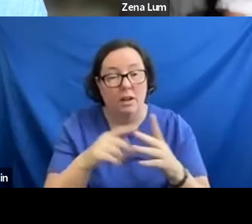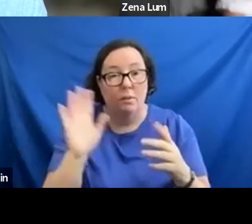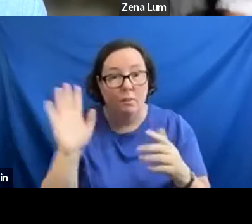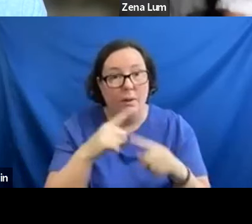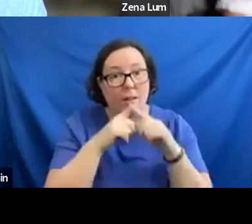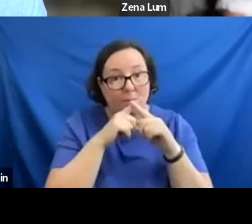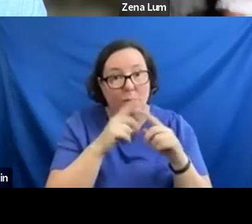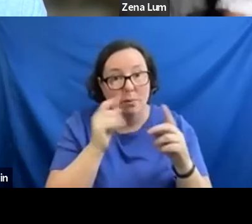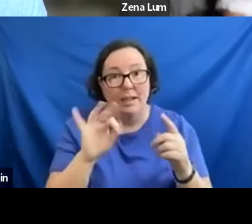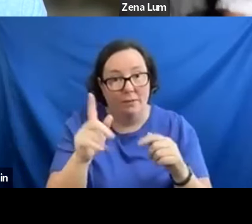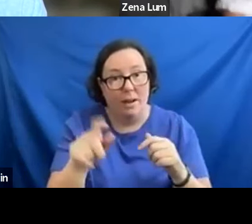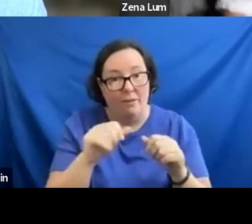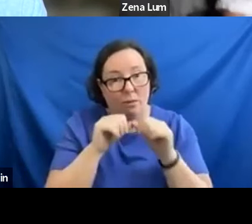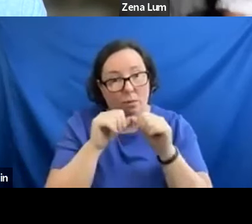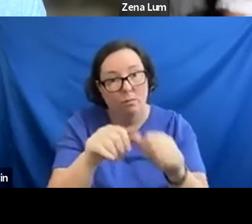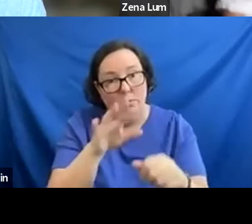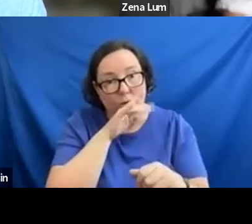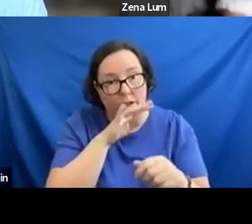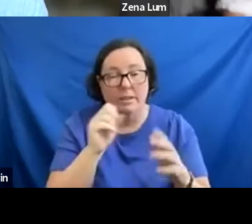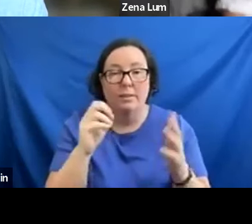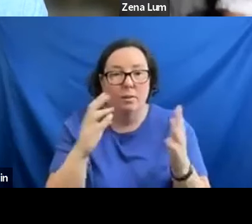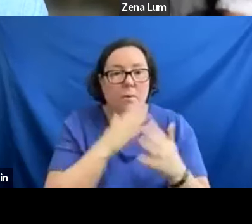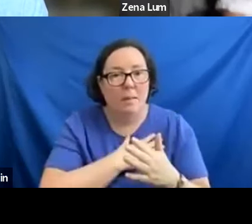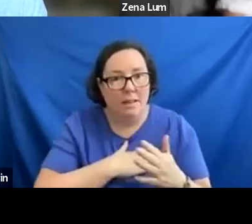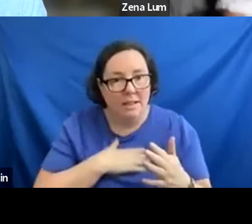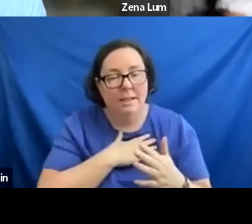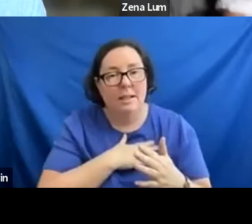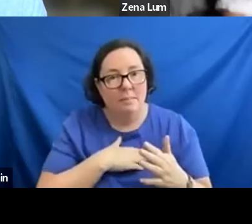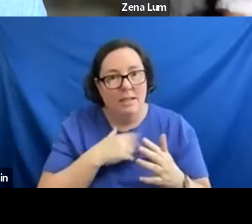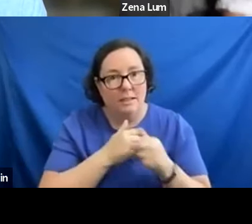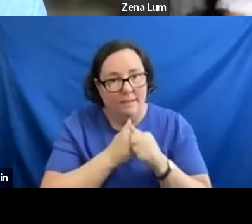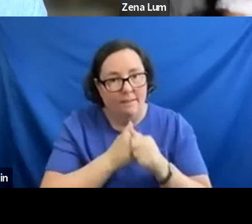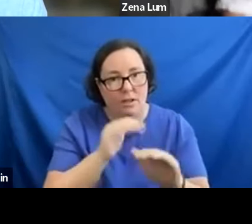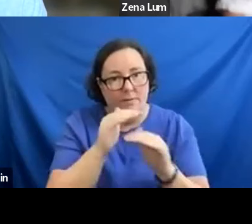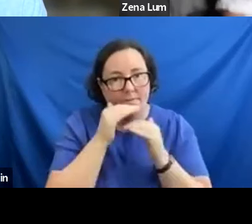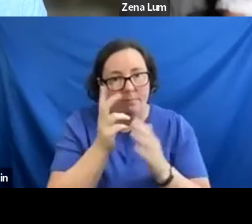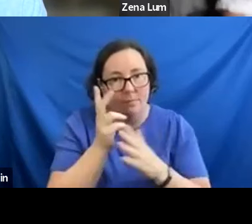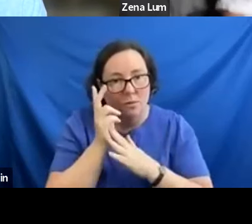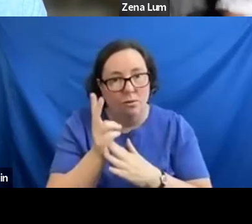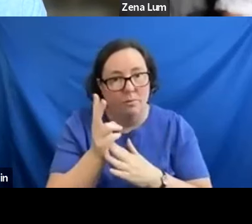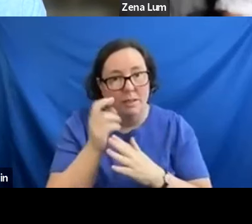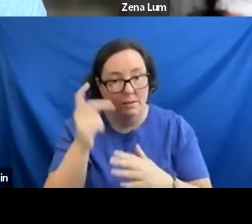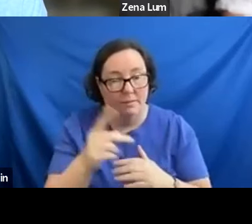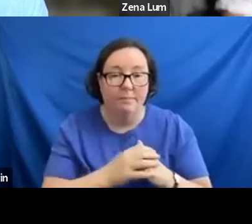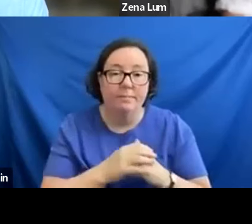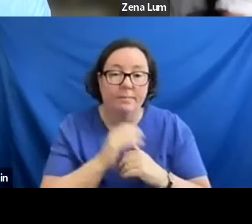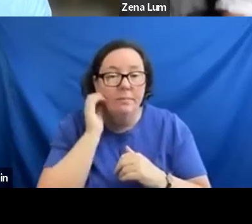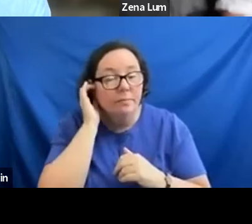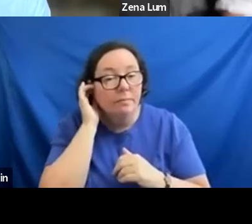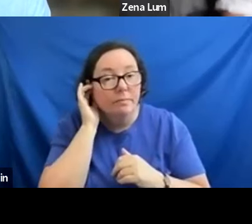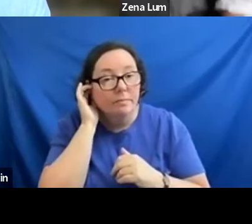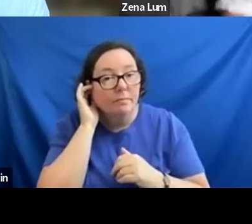muting when time is up. So please, please, please adhere to Ms. Parvex's kind